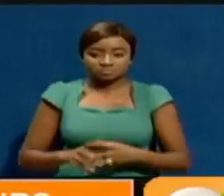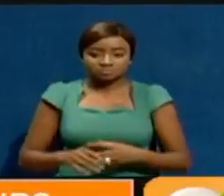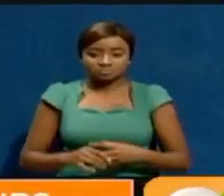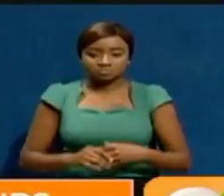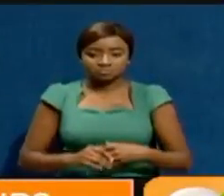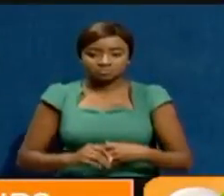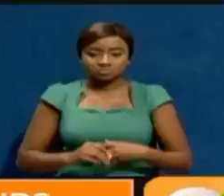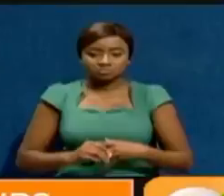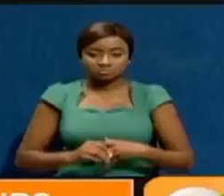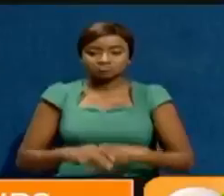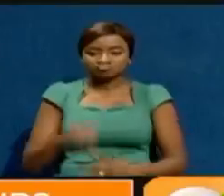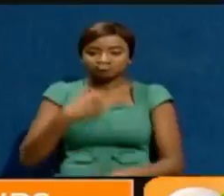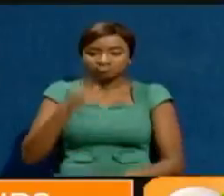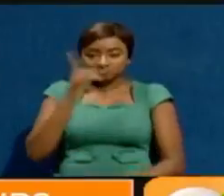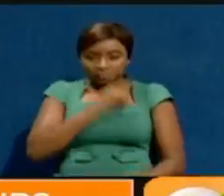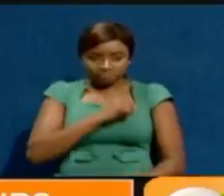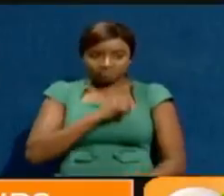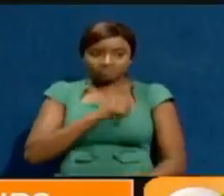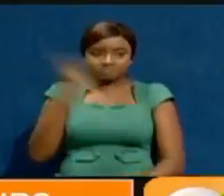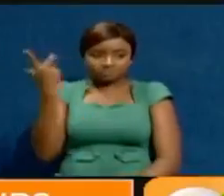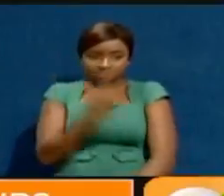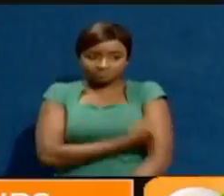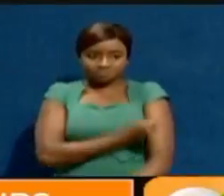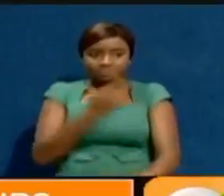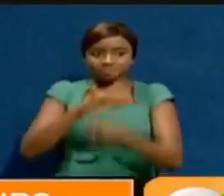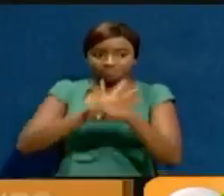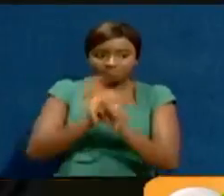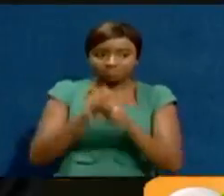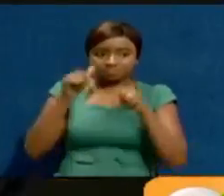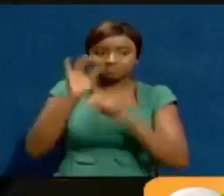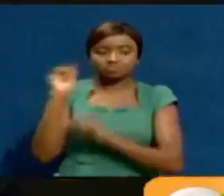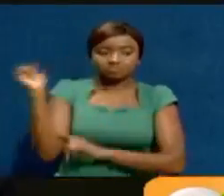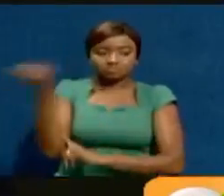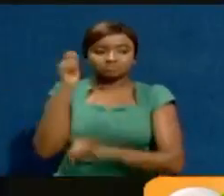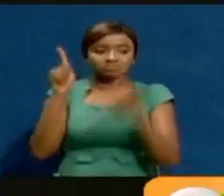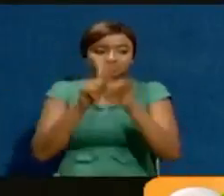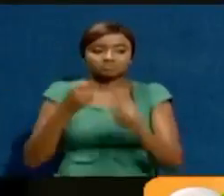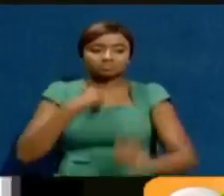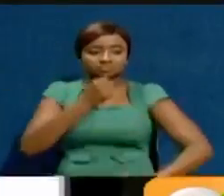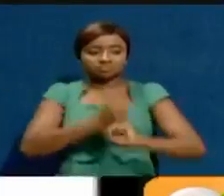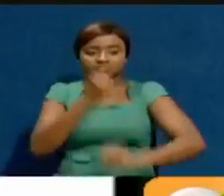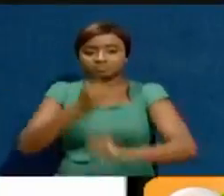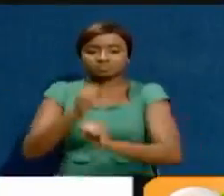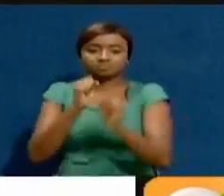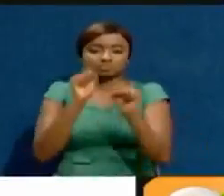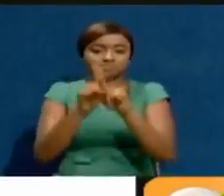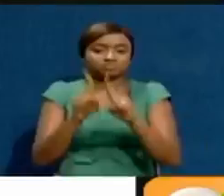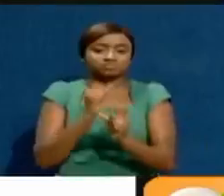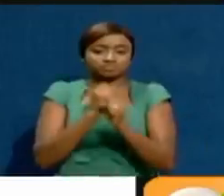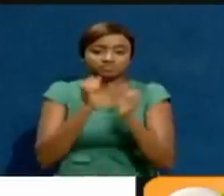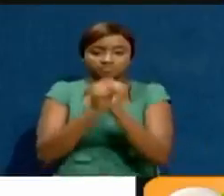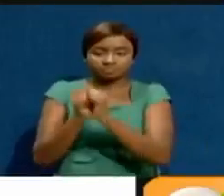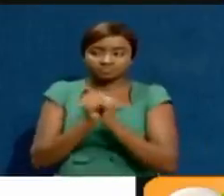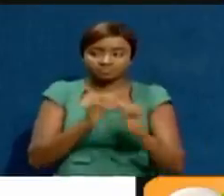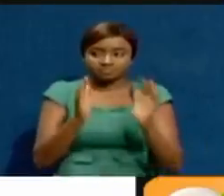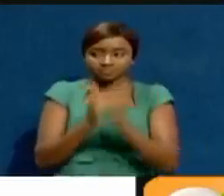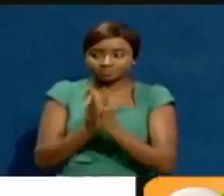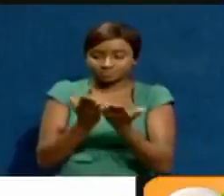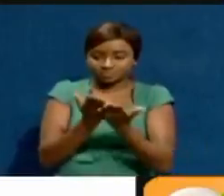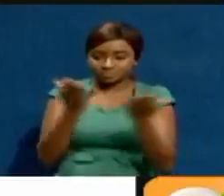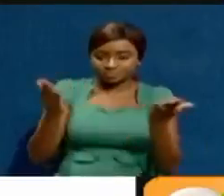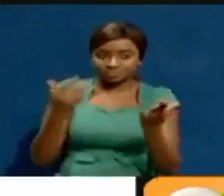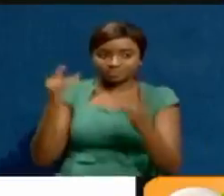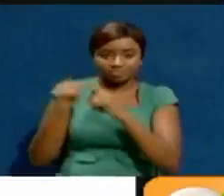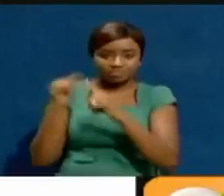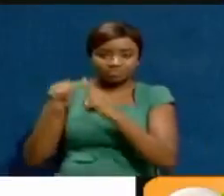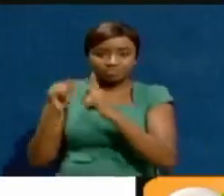collaboration here in Kenya, and we're therefore supporting, collaborating, and I think at a technical level, given our experience of